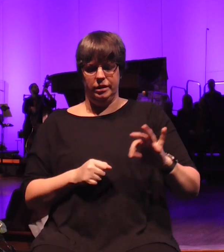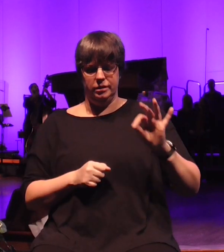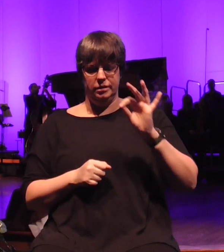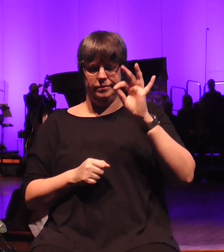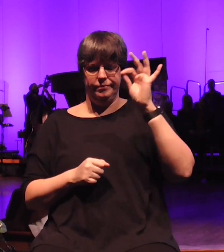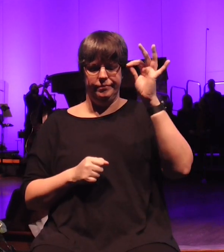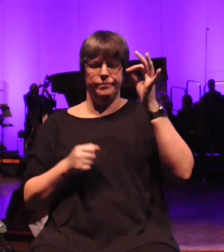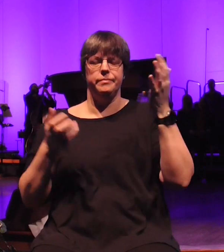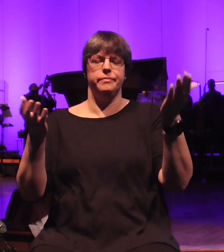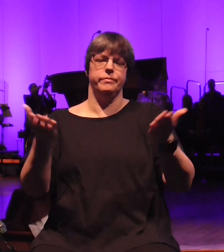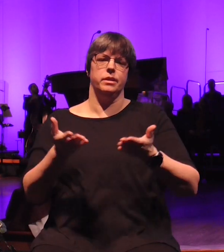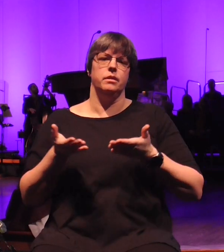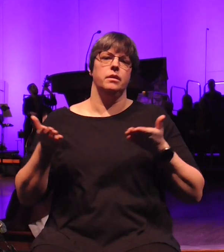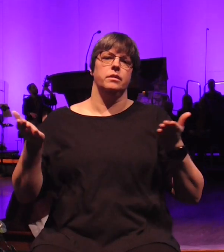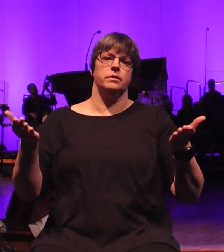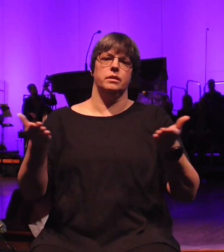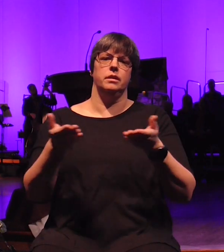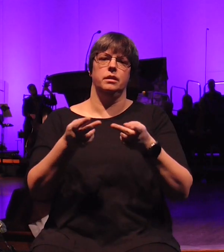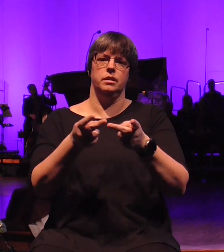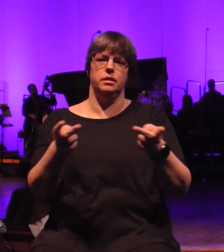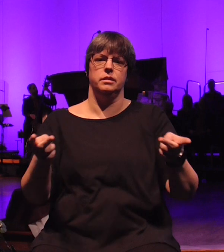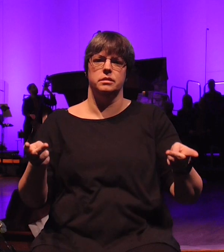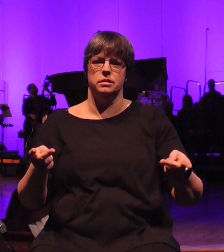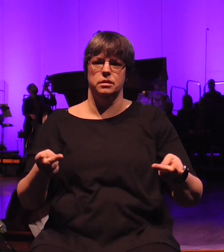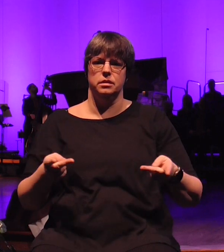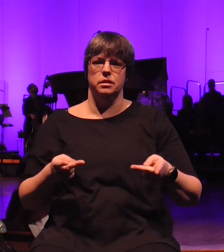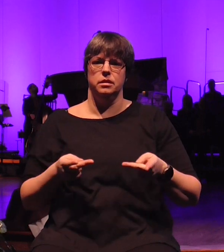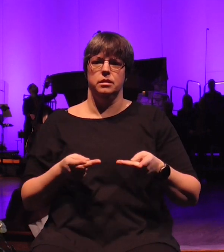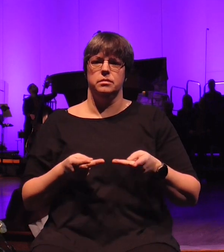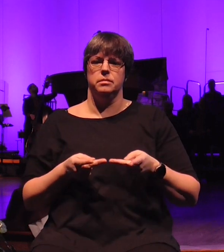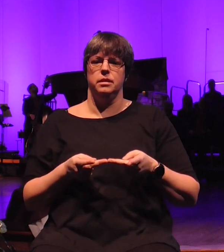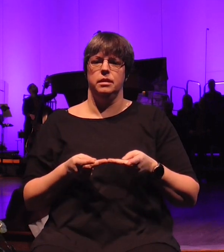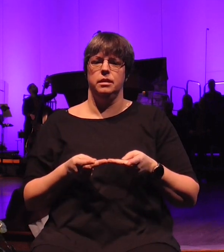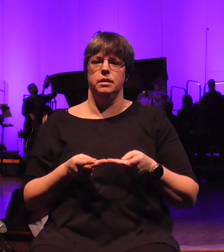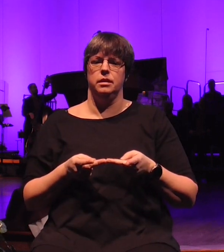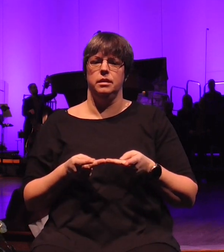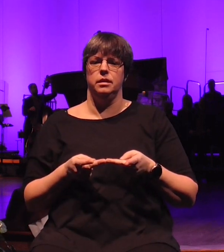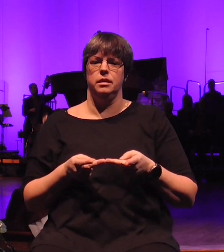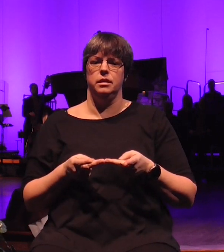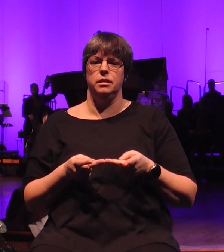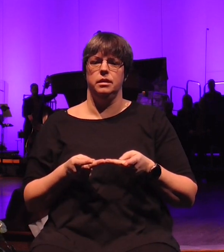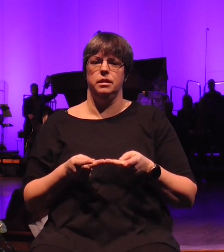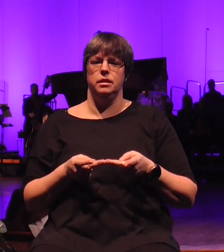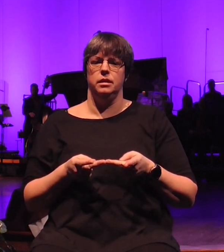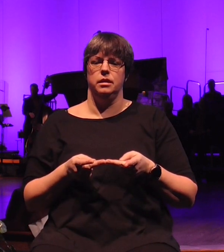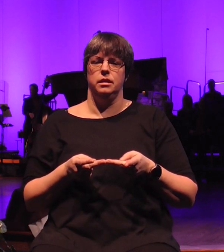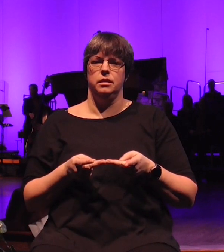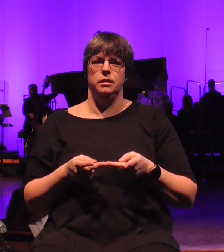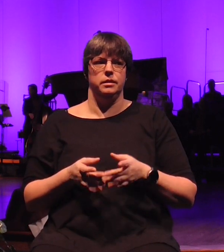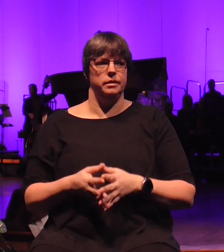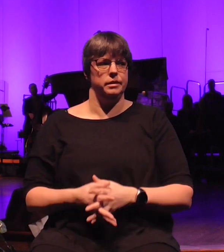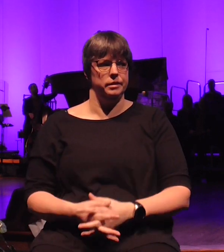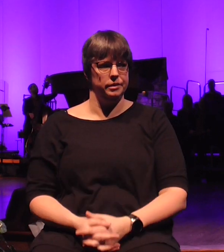Surely the presence of God is in this place.